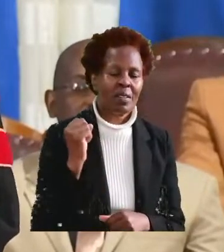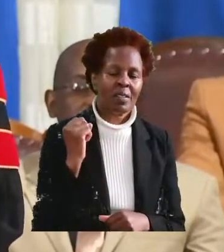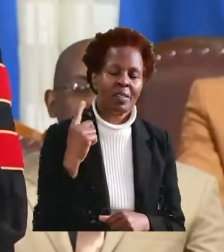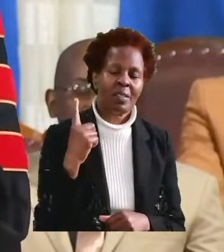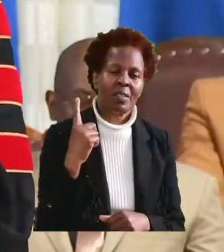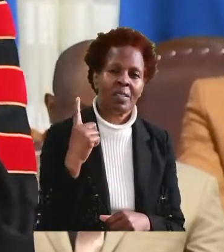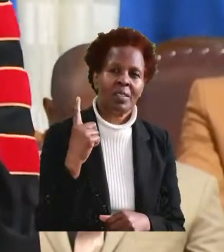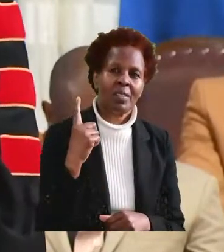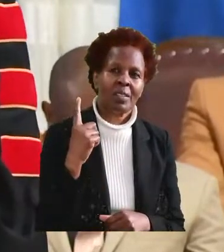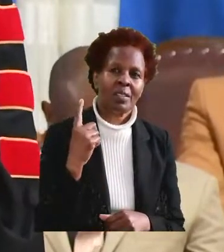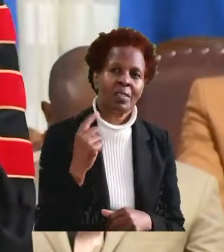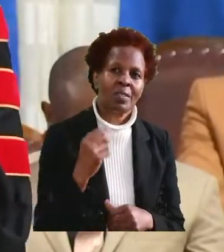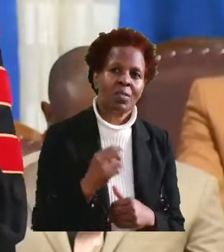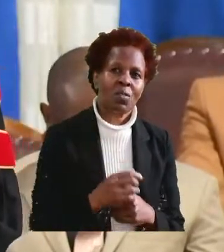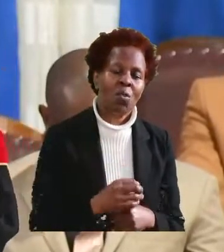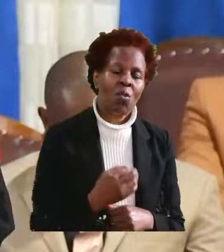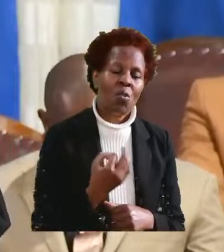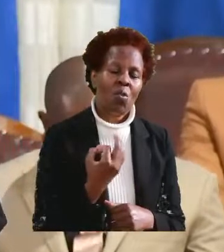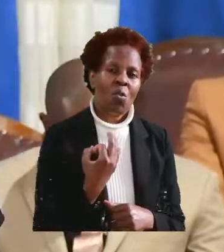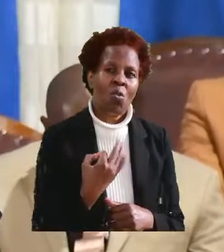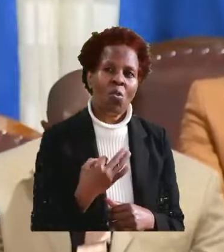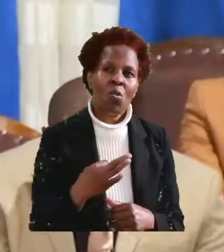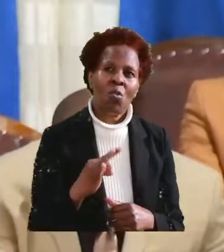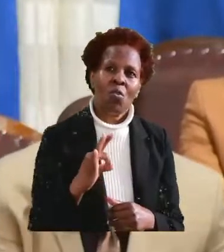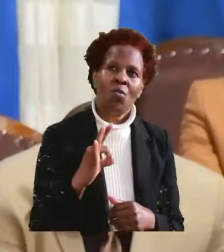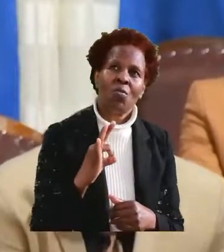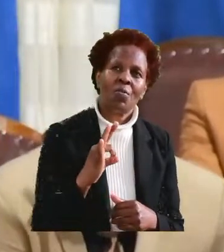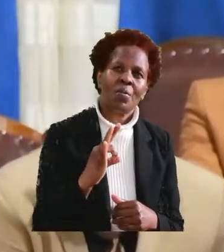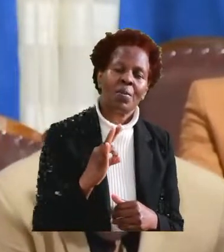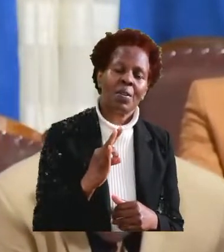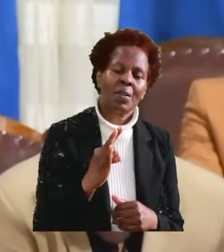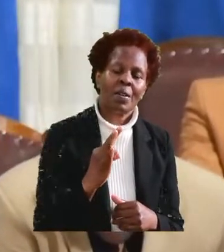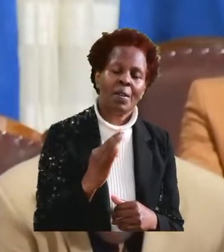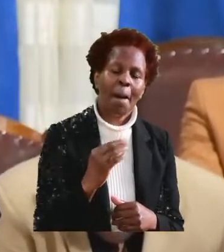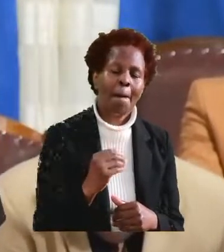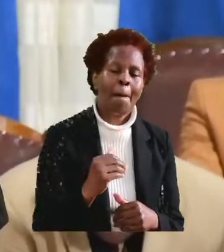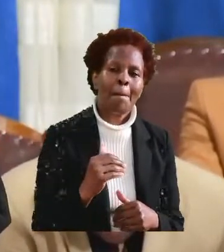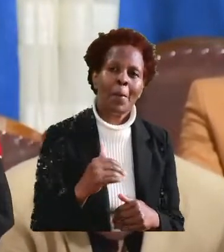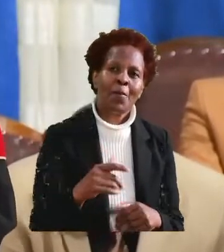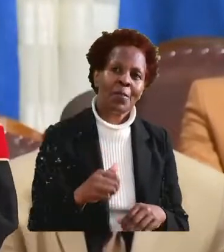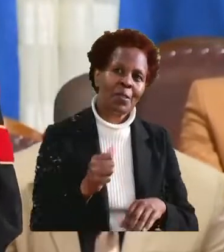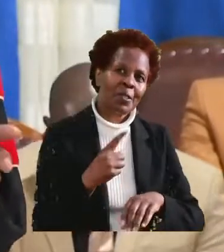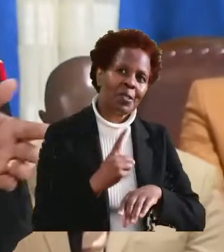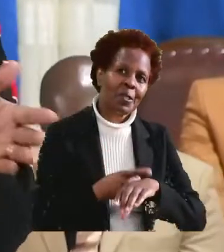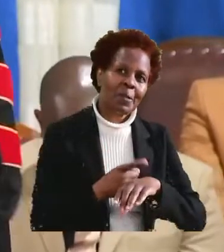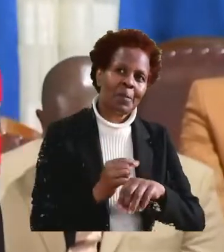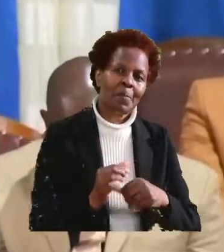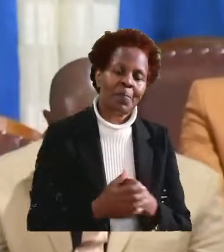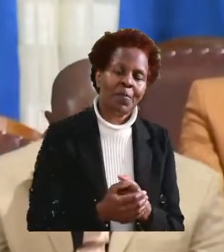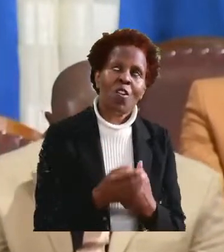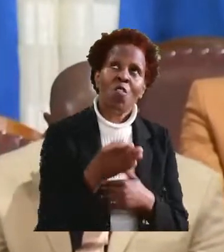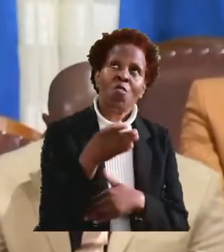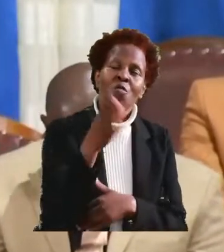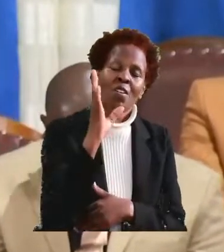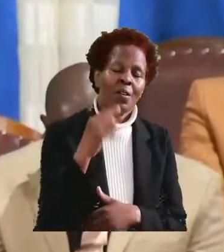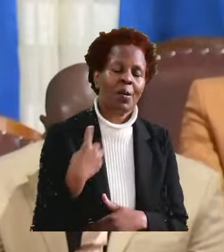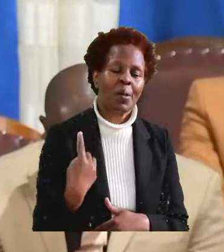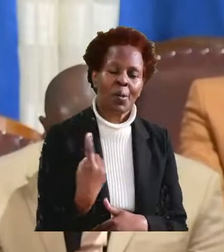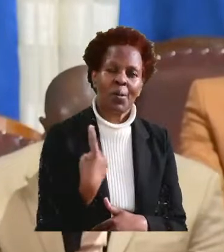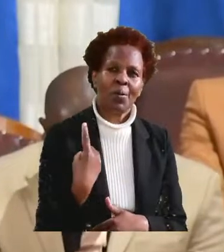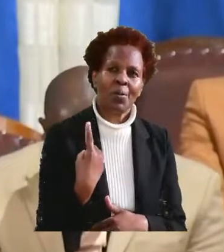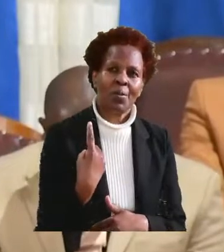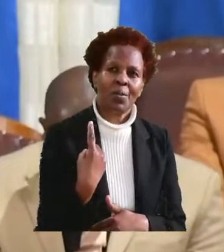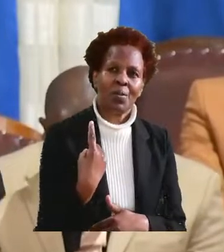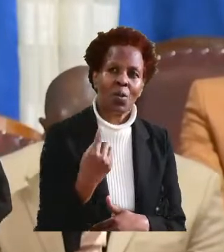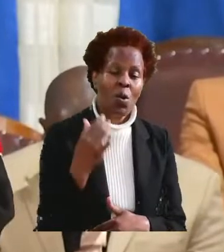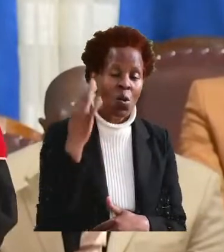understand it all by and by. Father, along we will